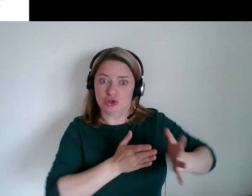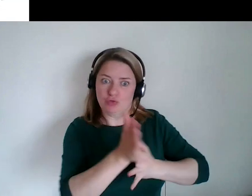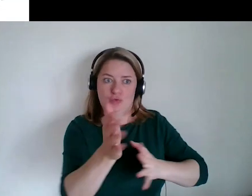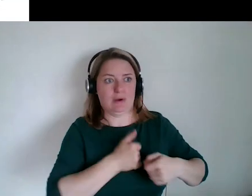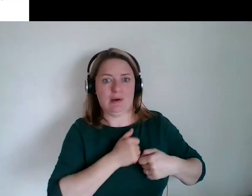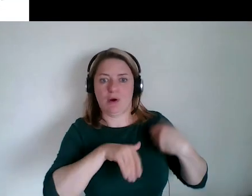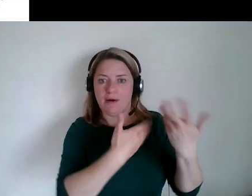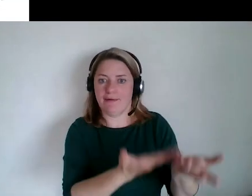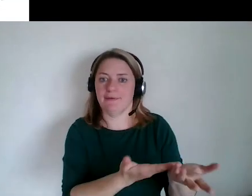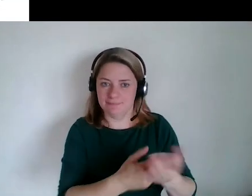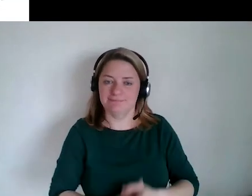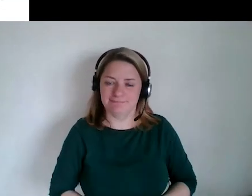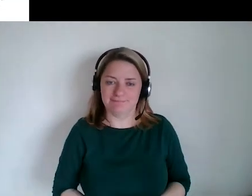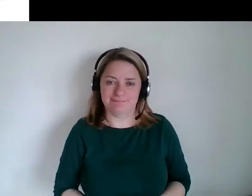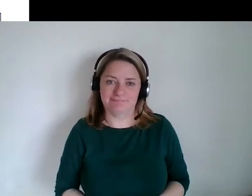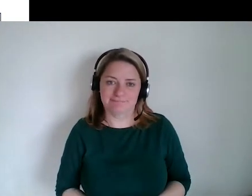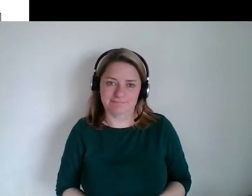activities.